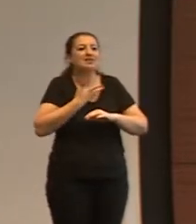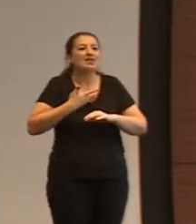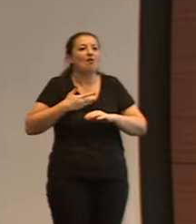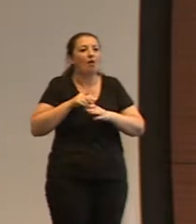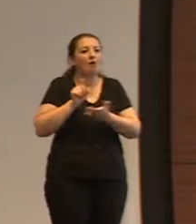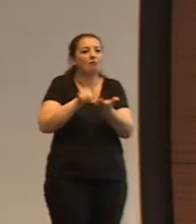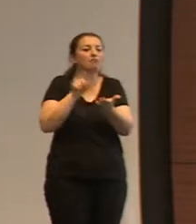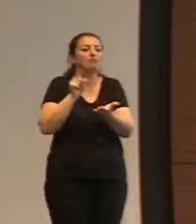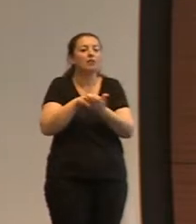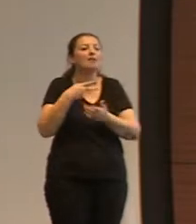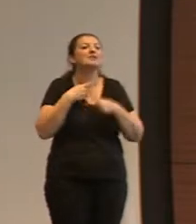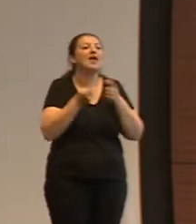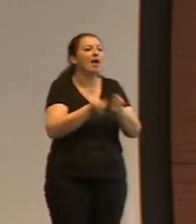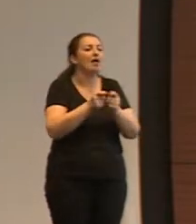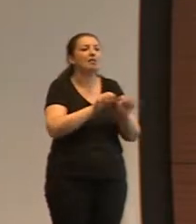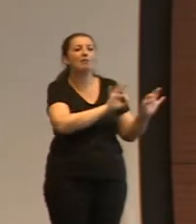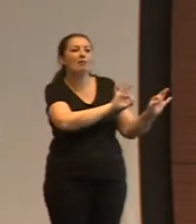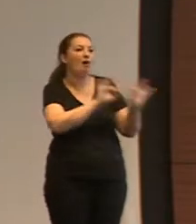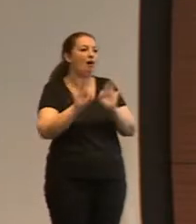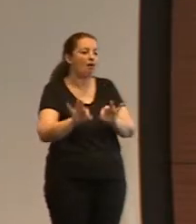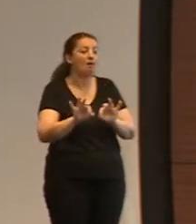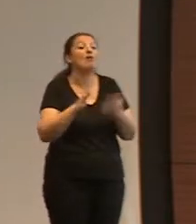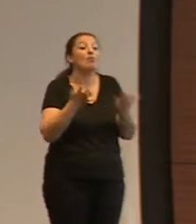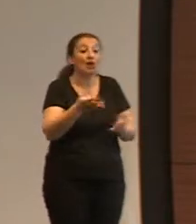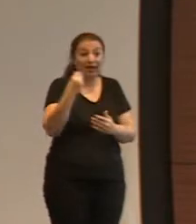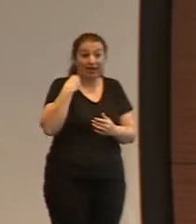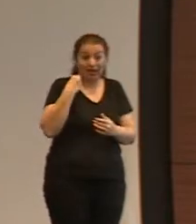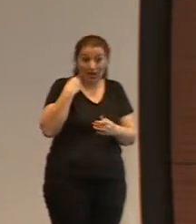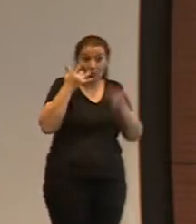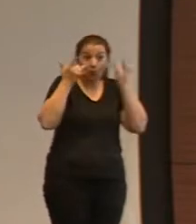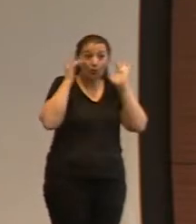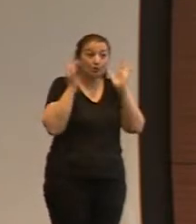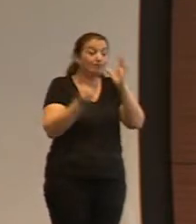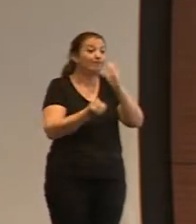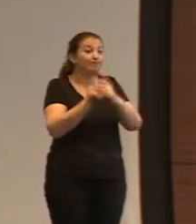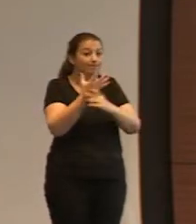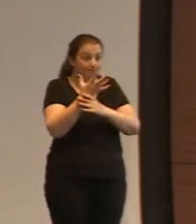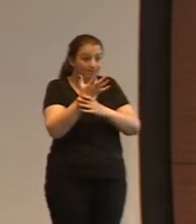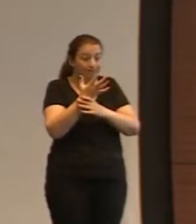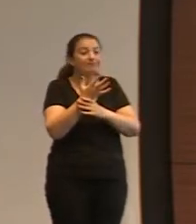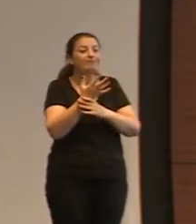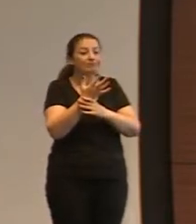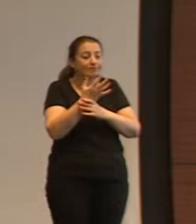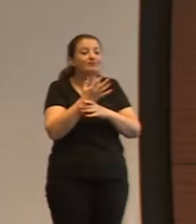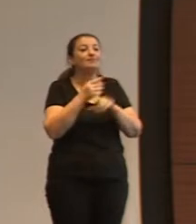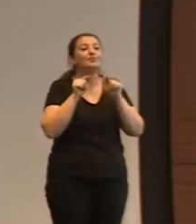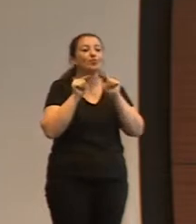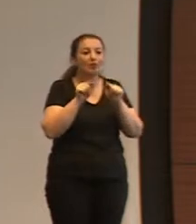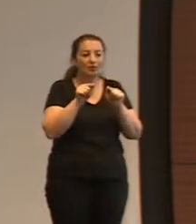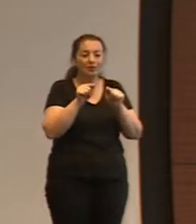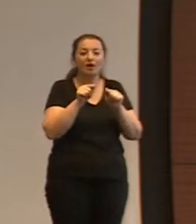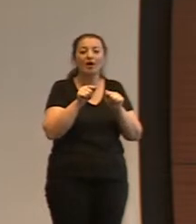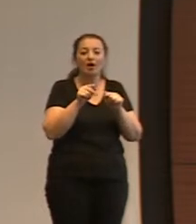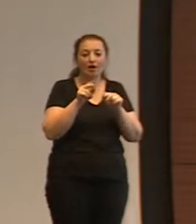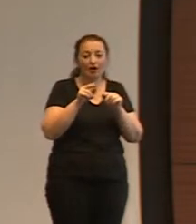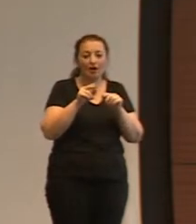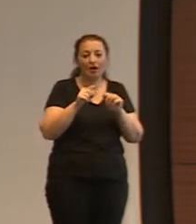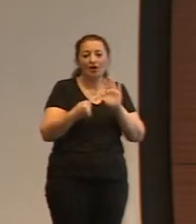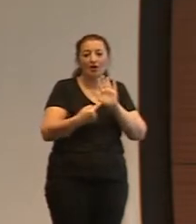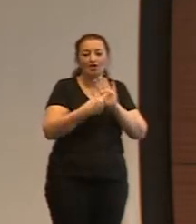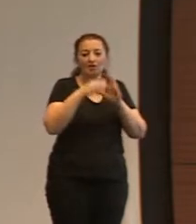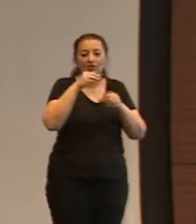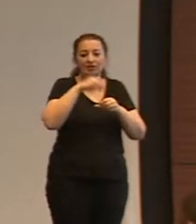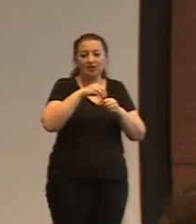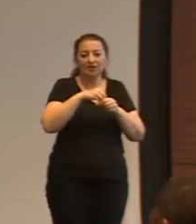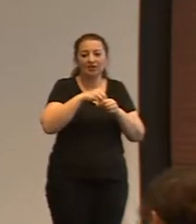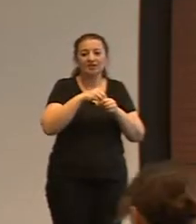reward when it goes and and picks its feet from the pink circle so